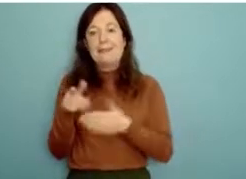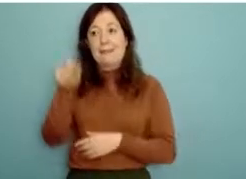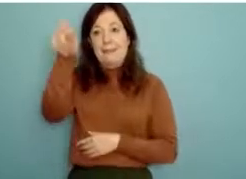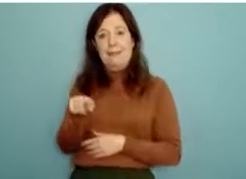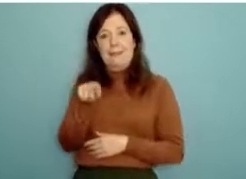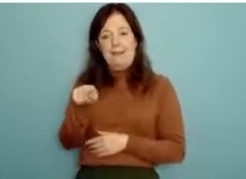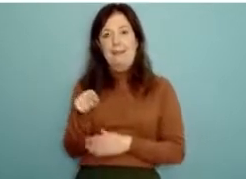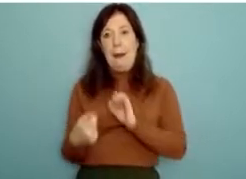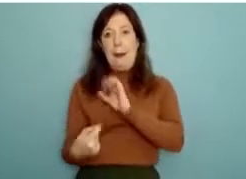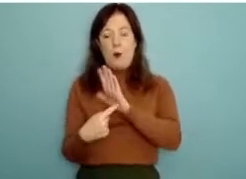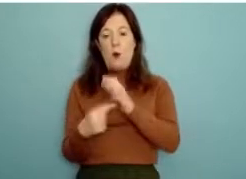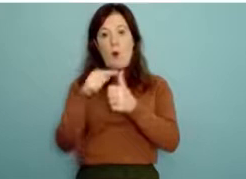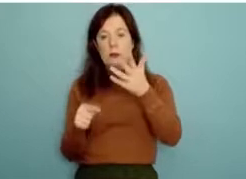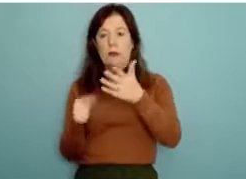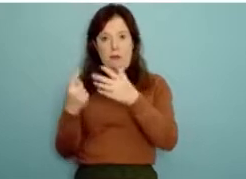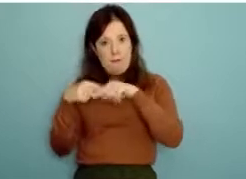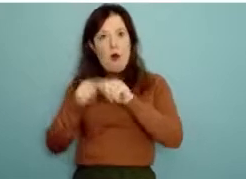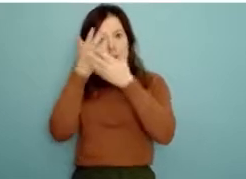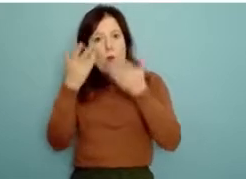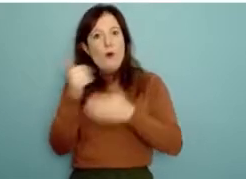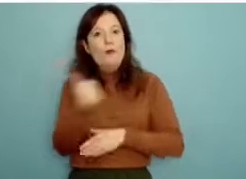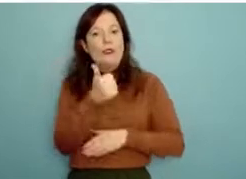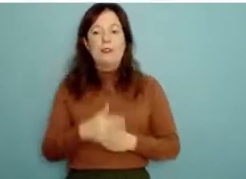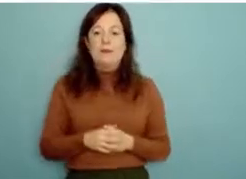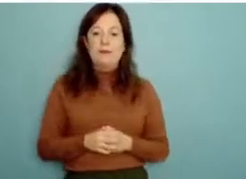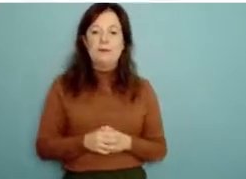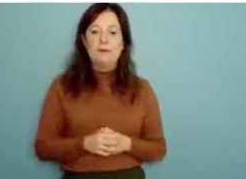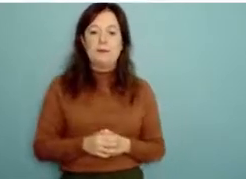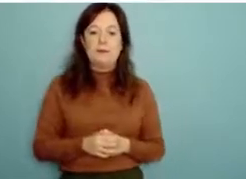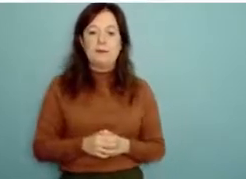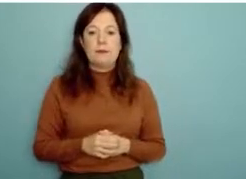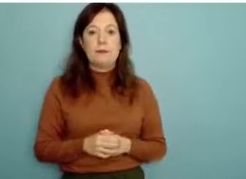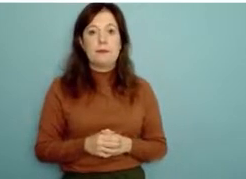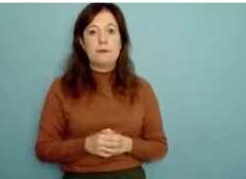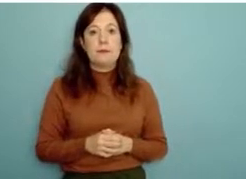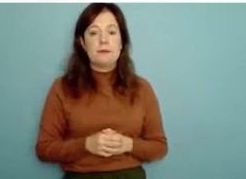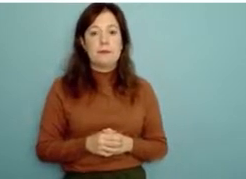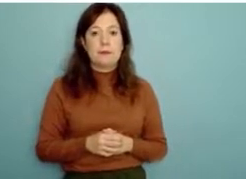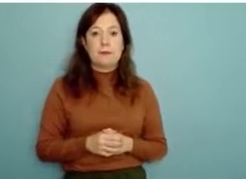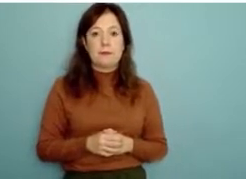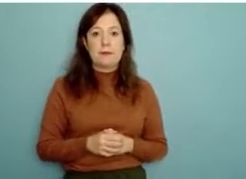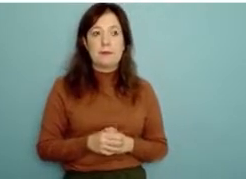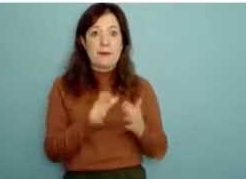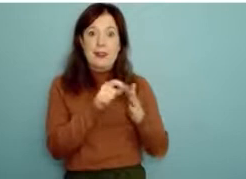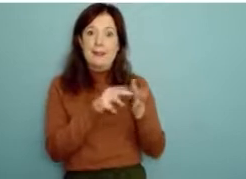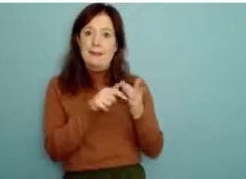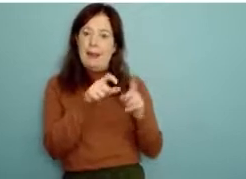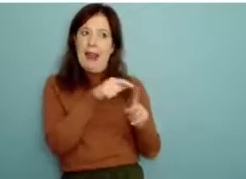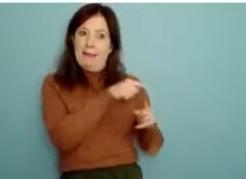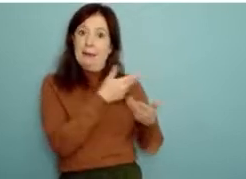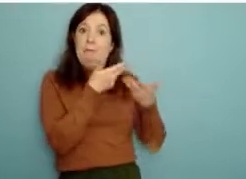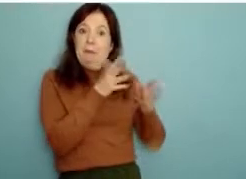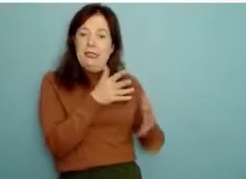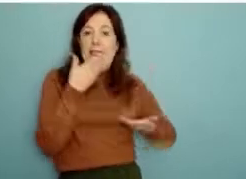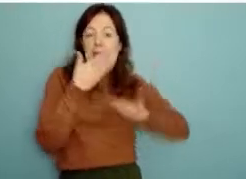is important. And as we've heard from David just now as well, we also, in terms of really